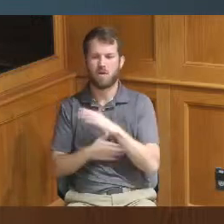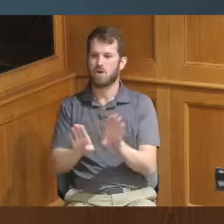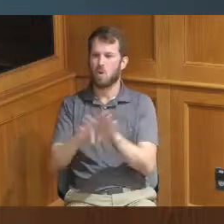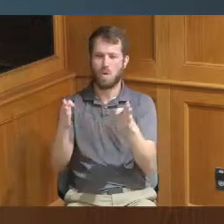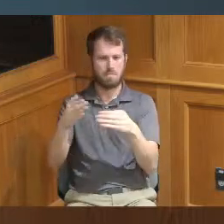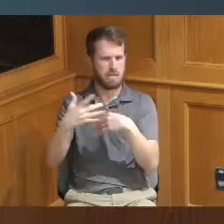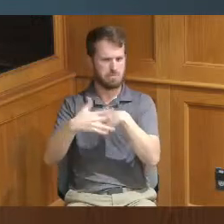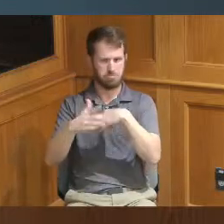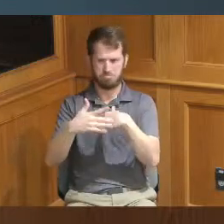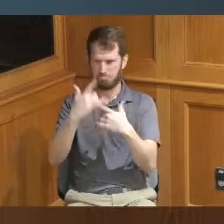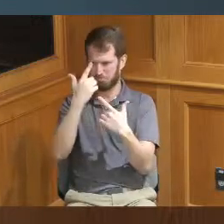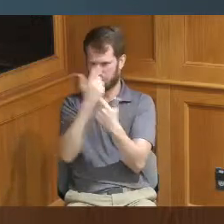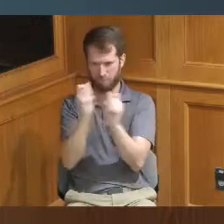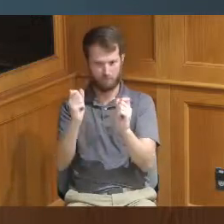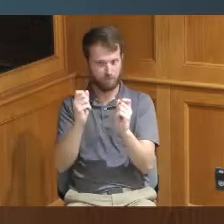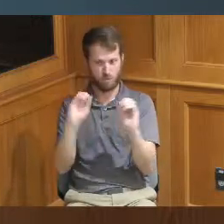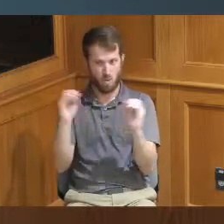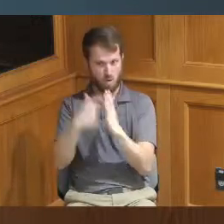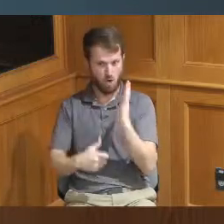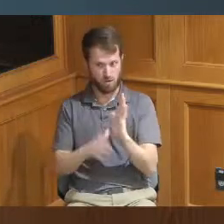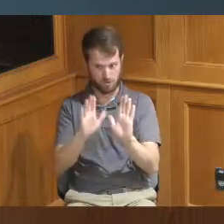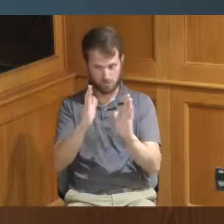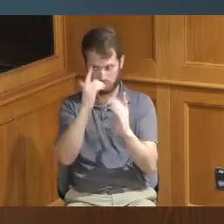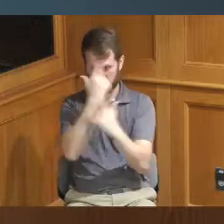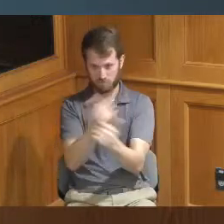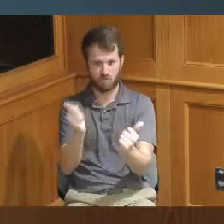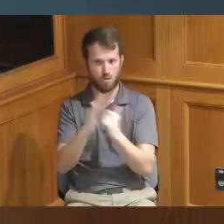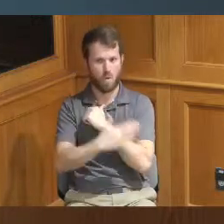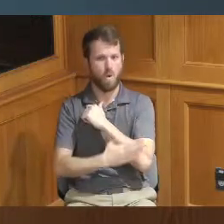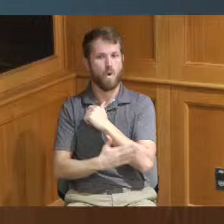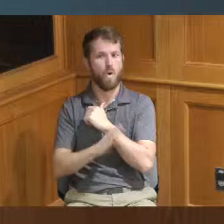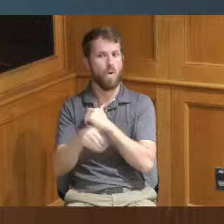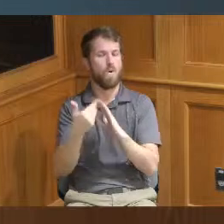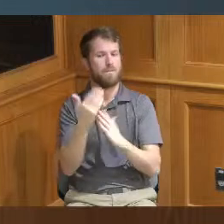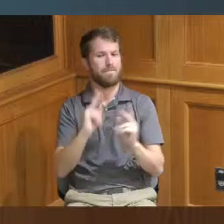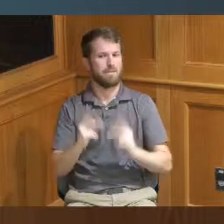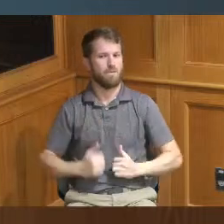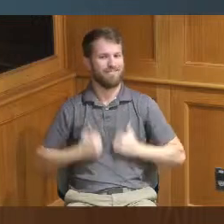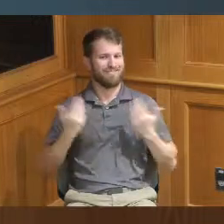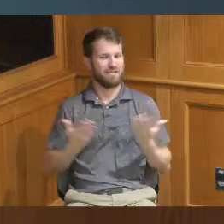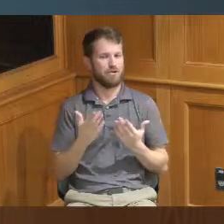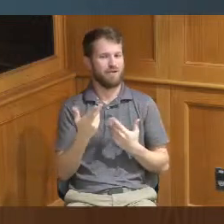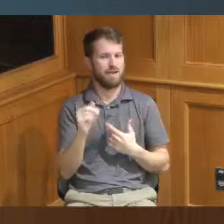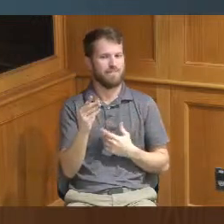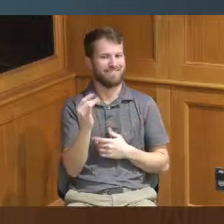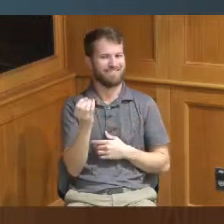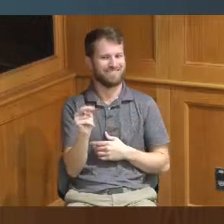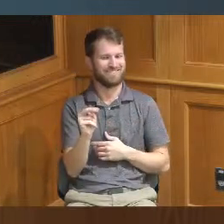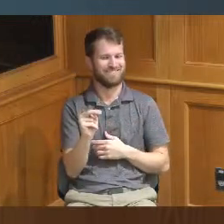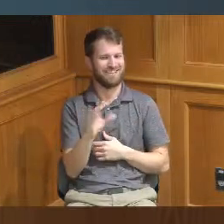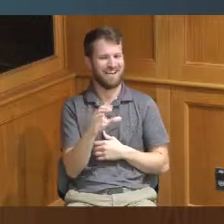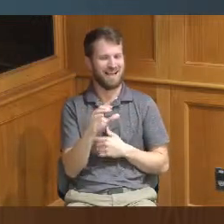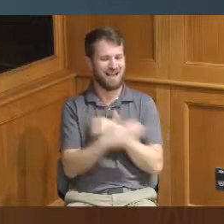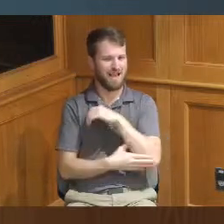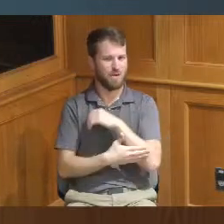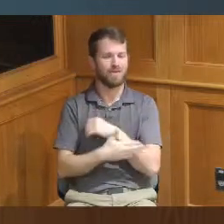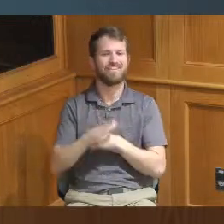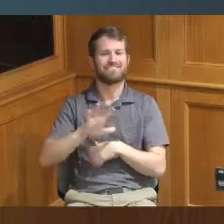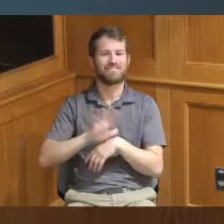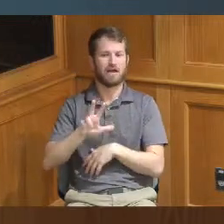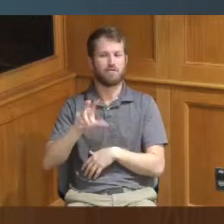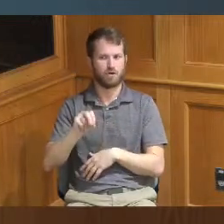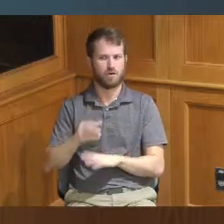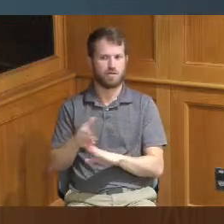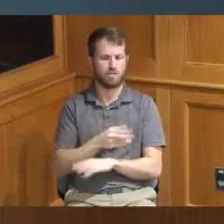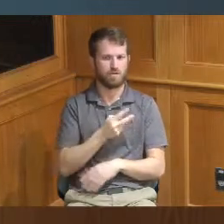residents here in Hamilton County, and it will take place at 5:30 with a pre-reception and 6 p.m. with